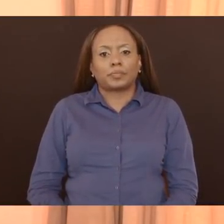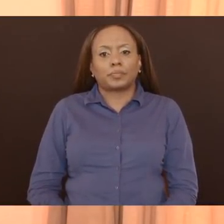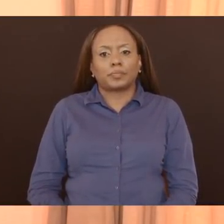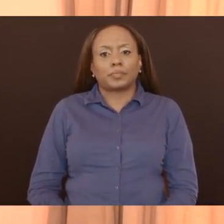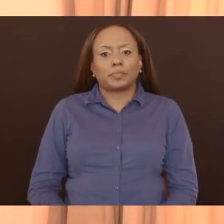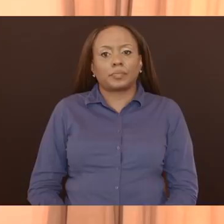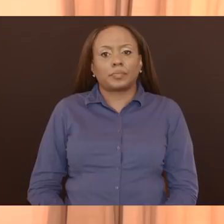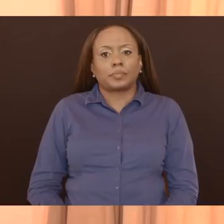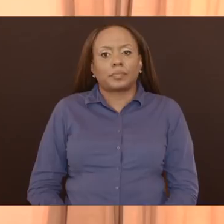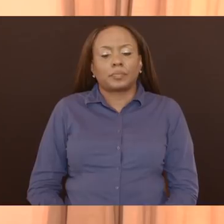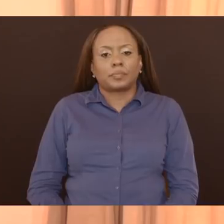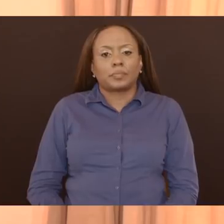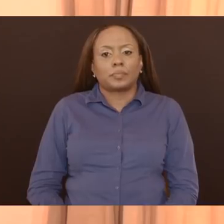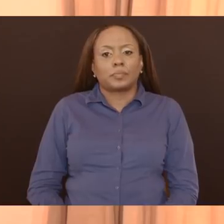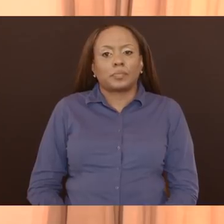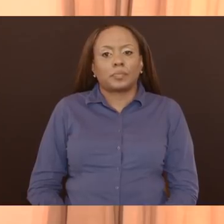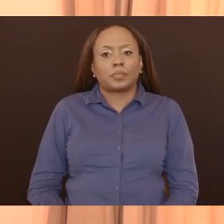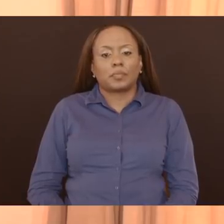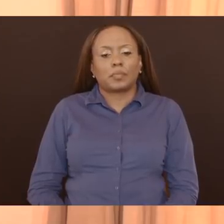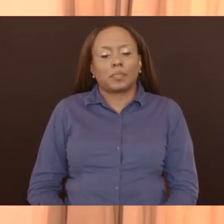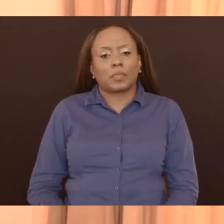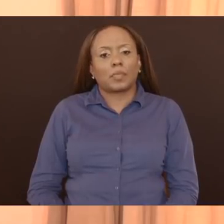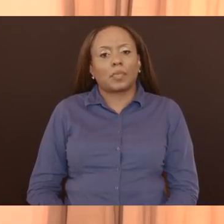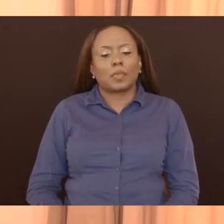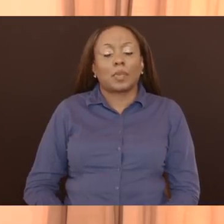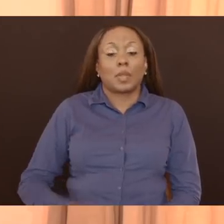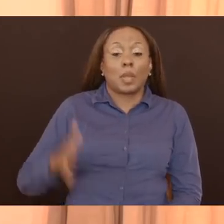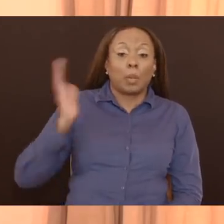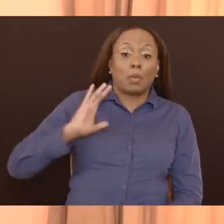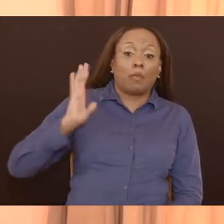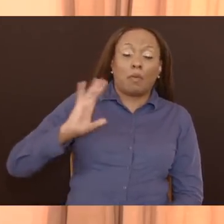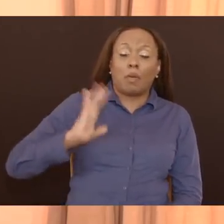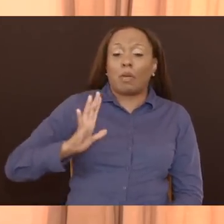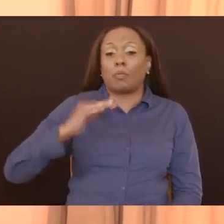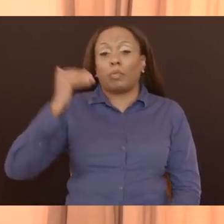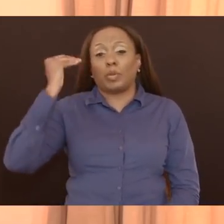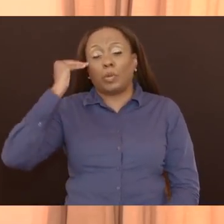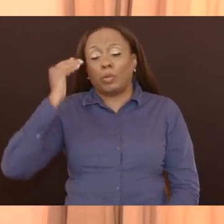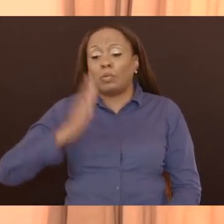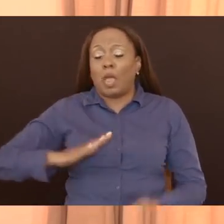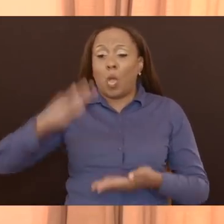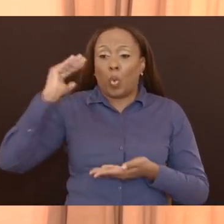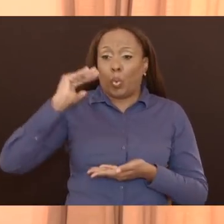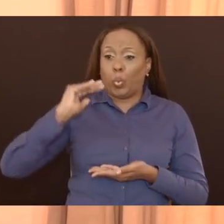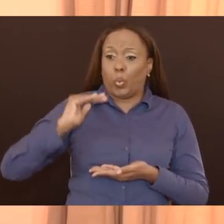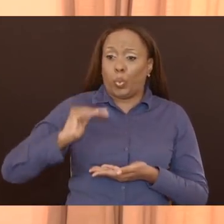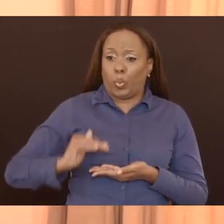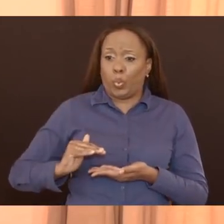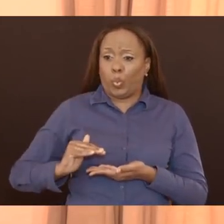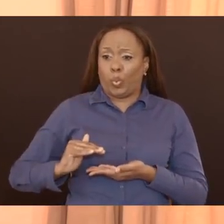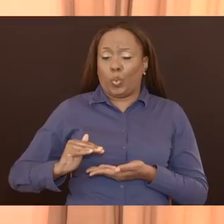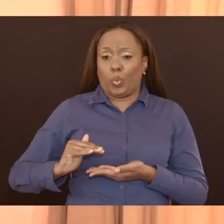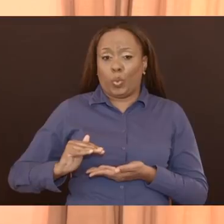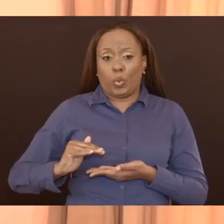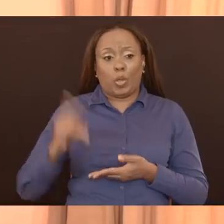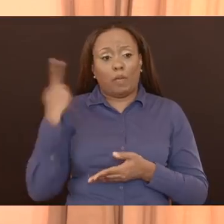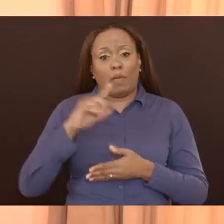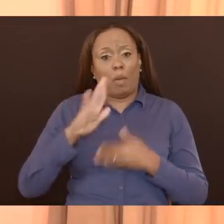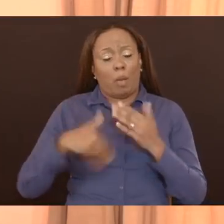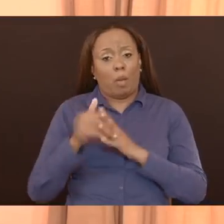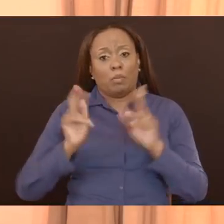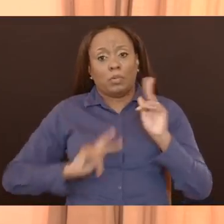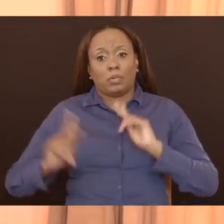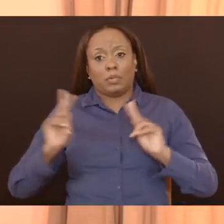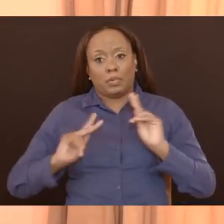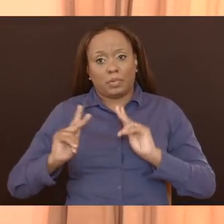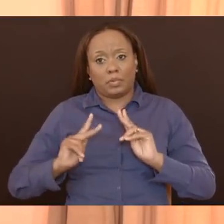25 cases per 100,000 of population, the cumulative incidence, and this was high